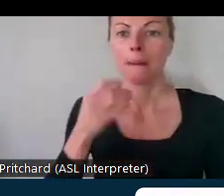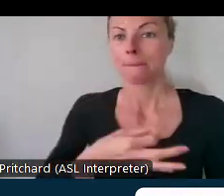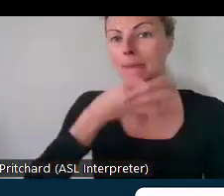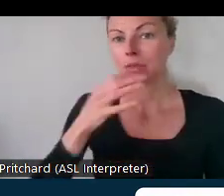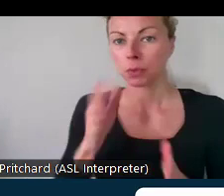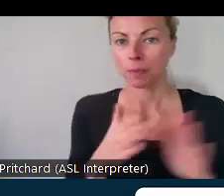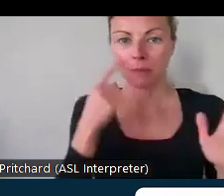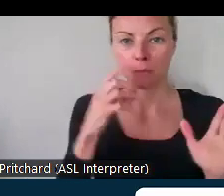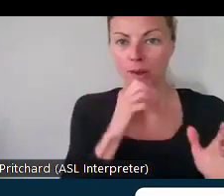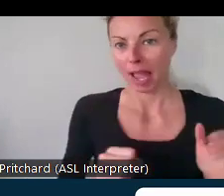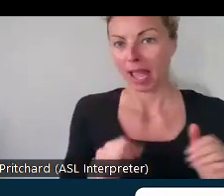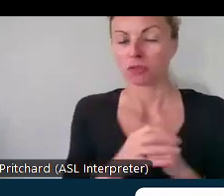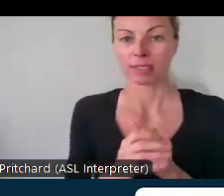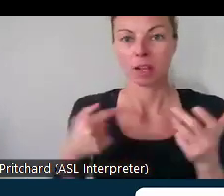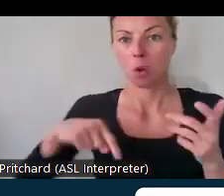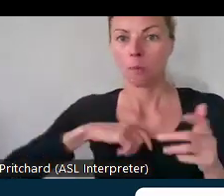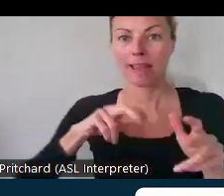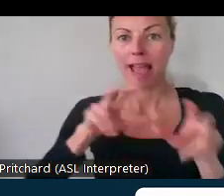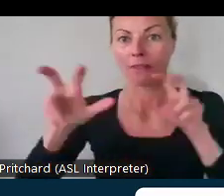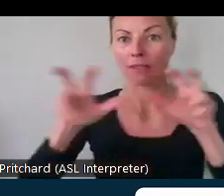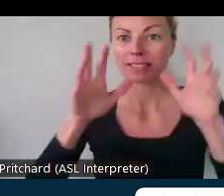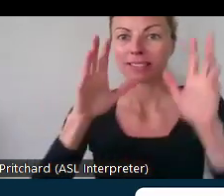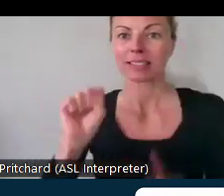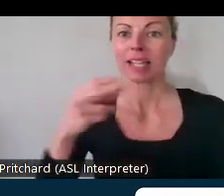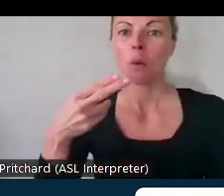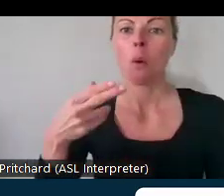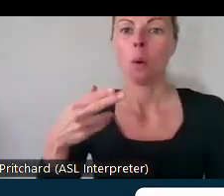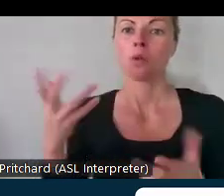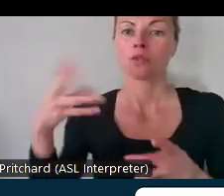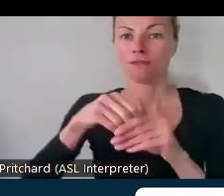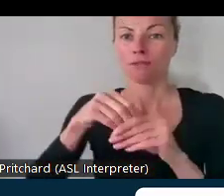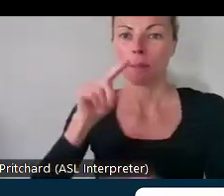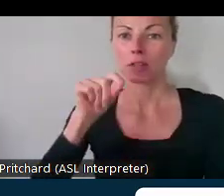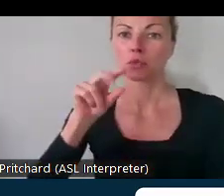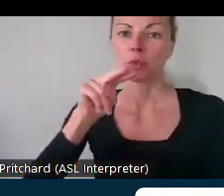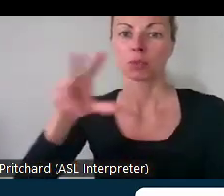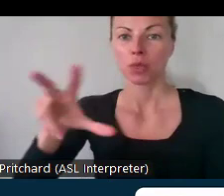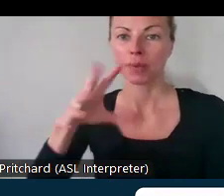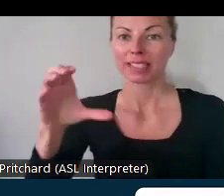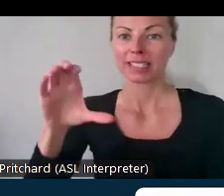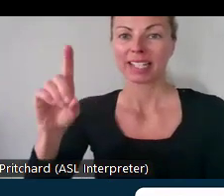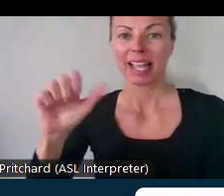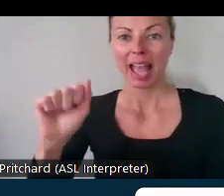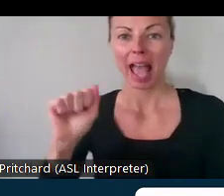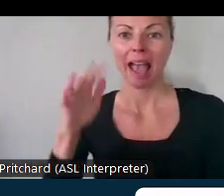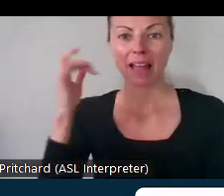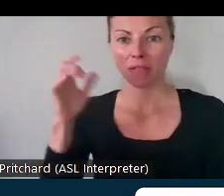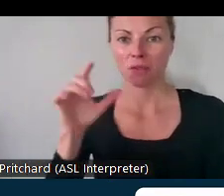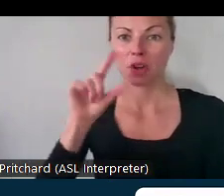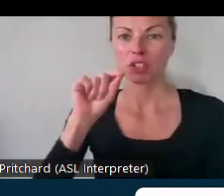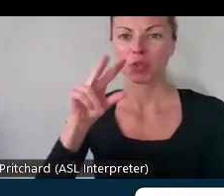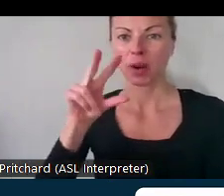with robust stakeholder engagement throughout 2023 in CDA's California 2030